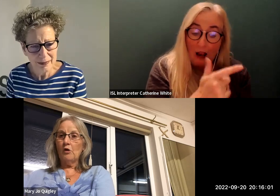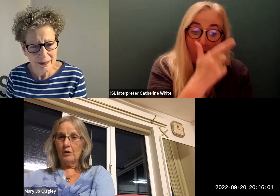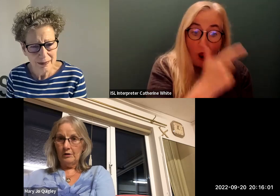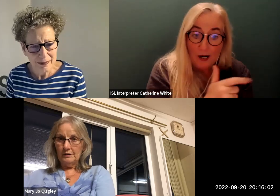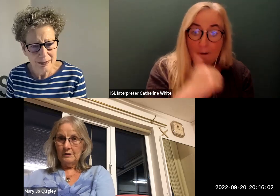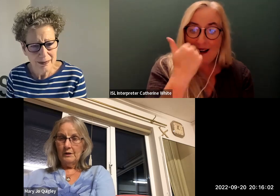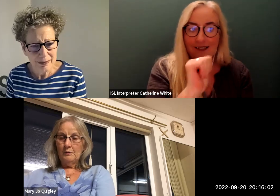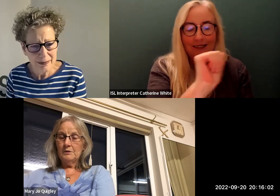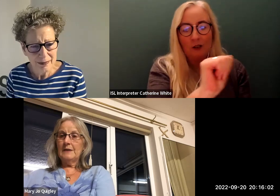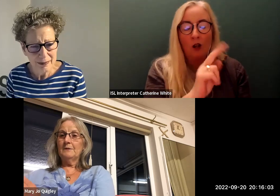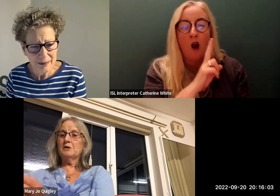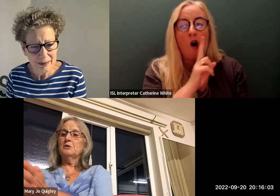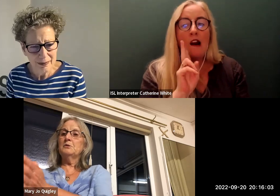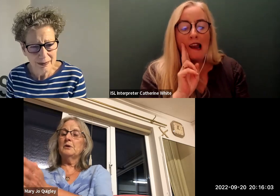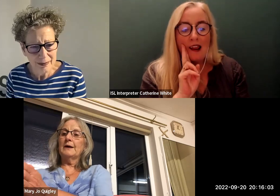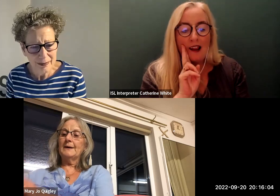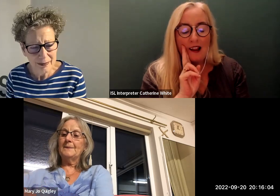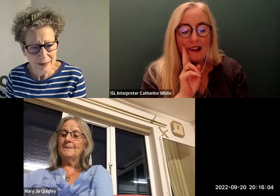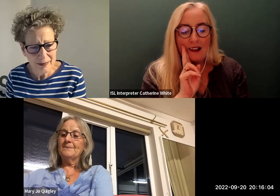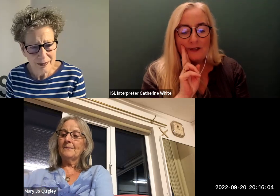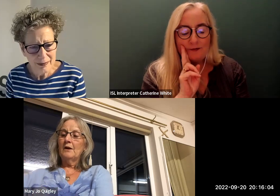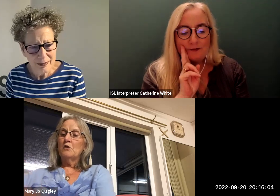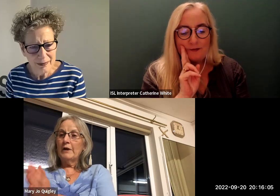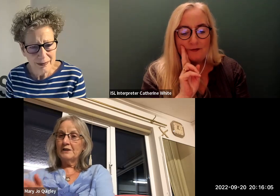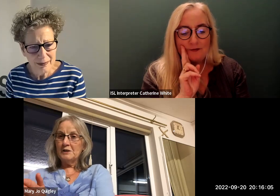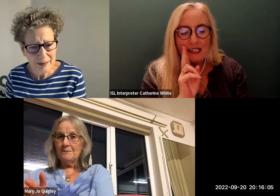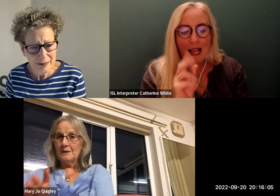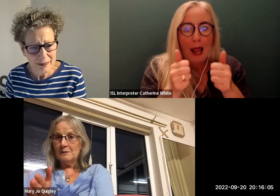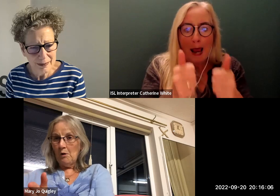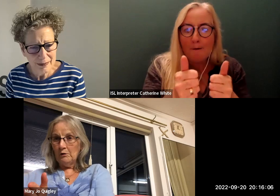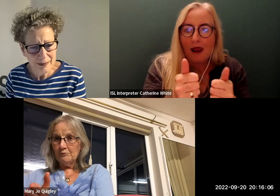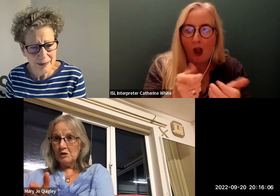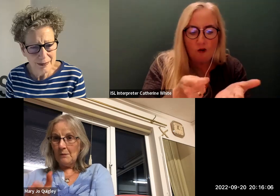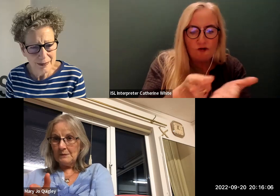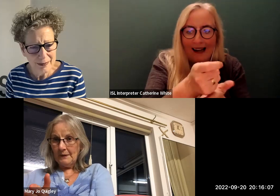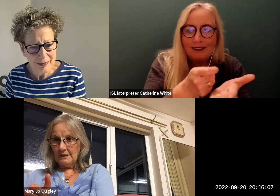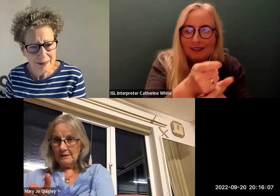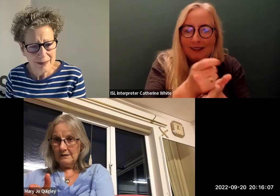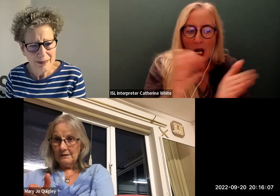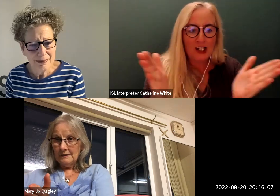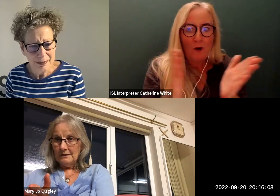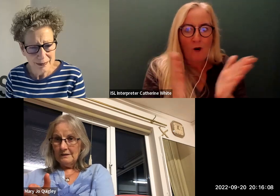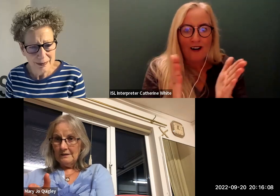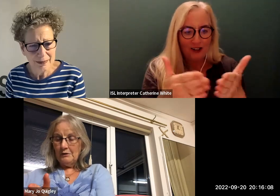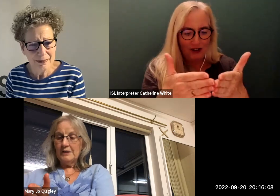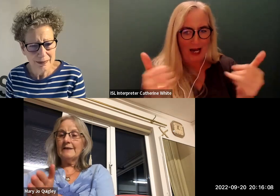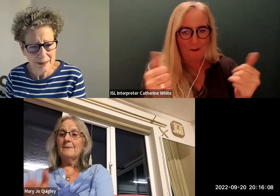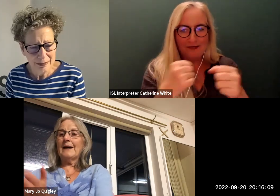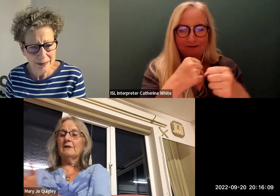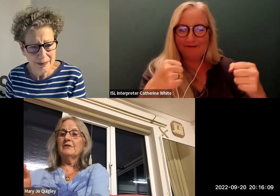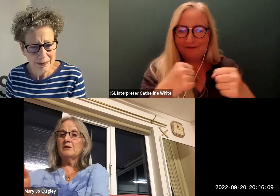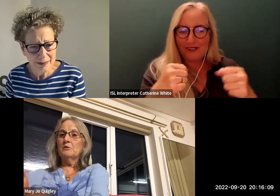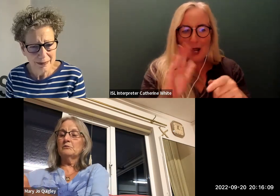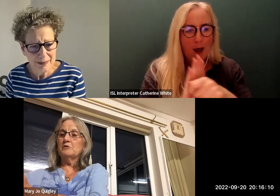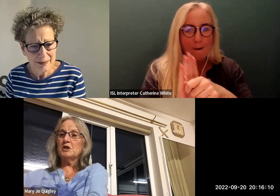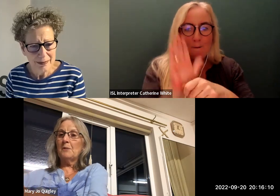his uncle was able to rent him a small shop space right at the back